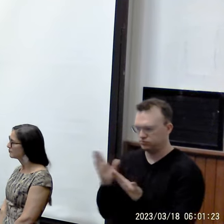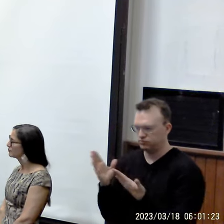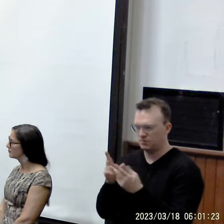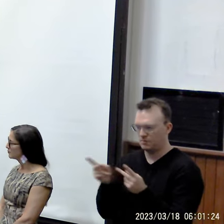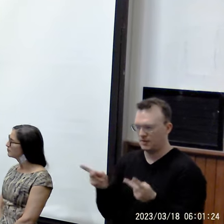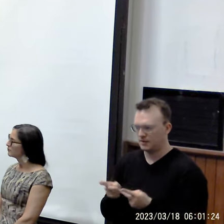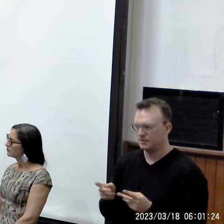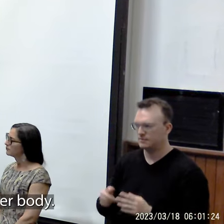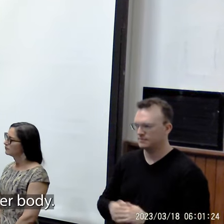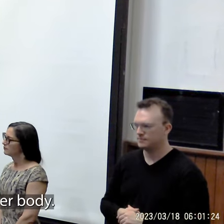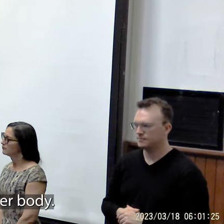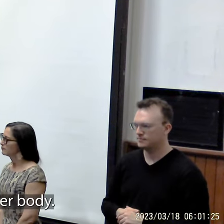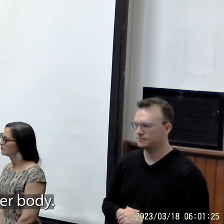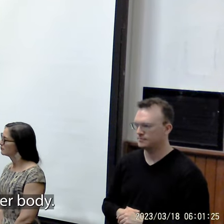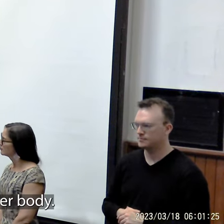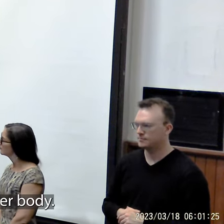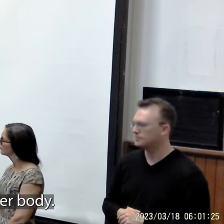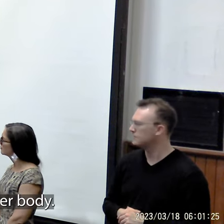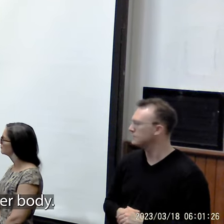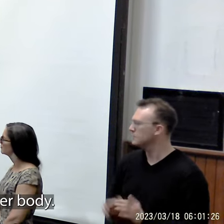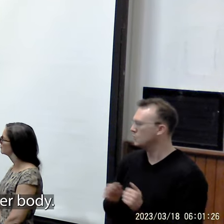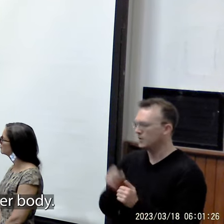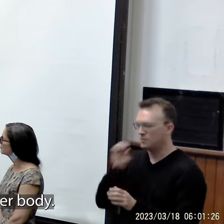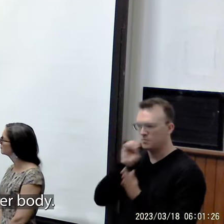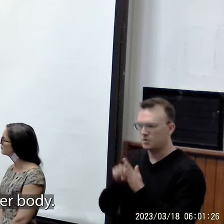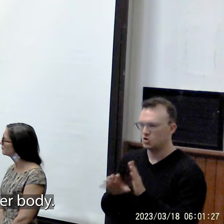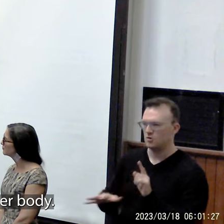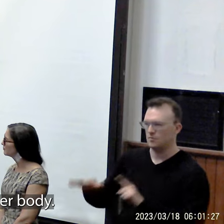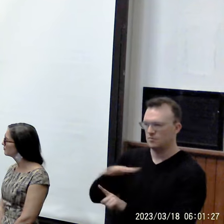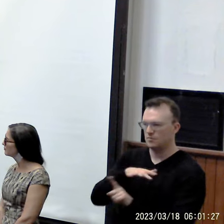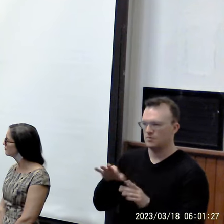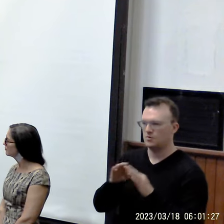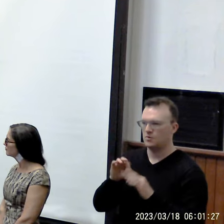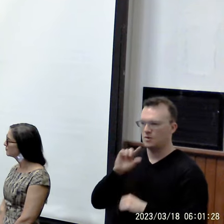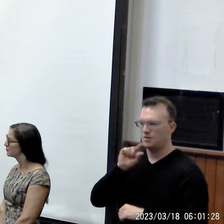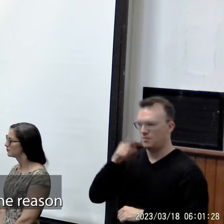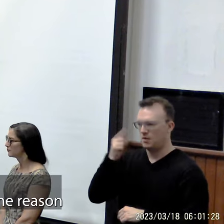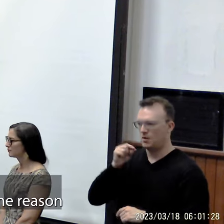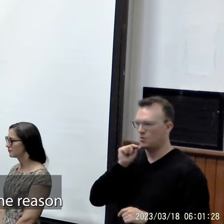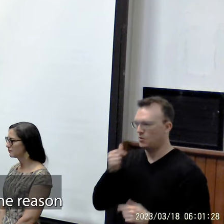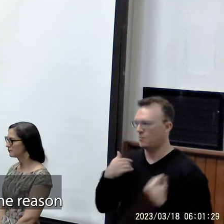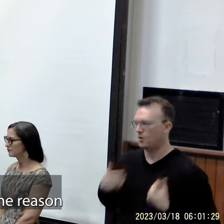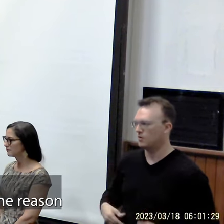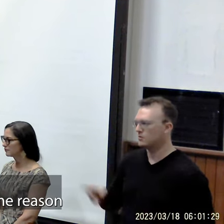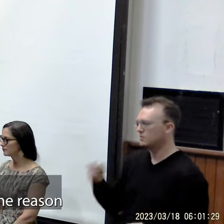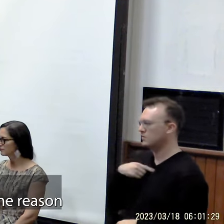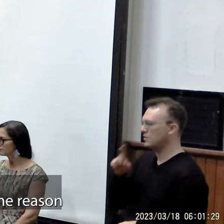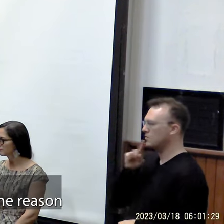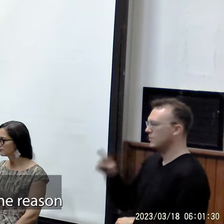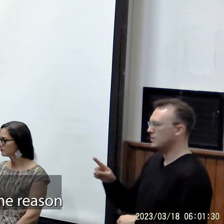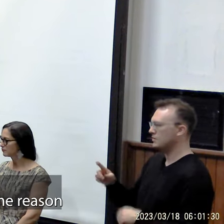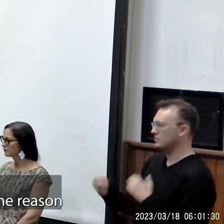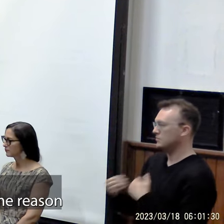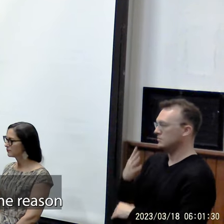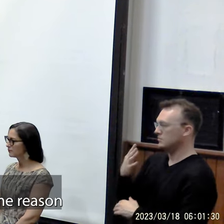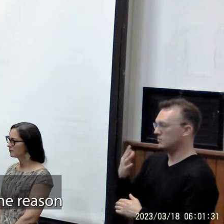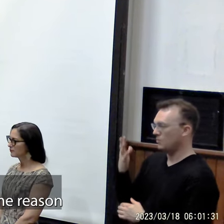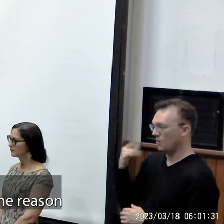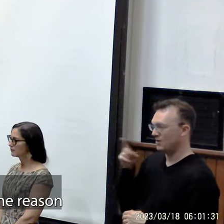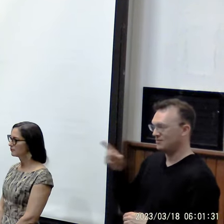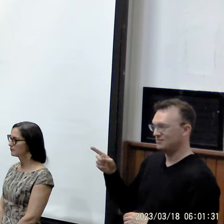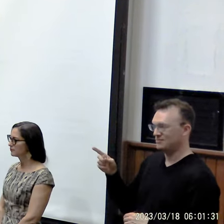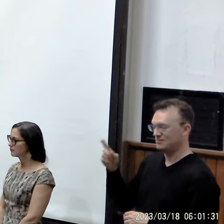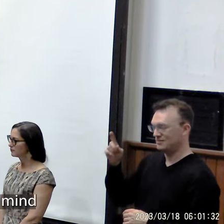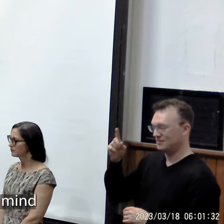space with the images around the black queer body. Yeah. I guess it was the eggs that really intrigued me, because for some